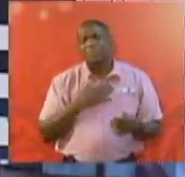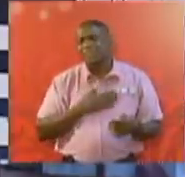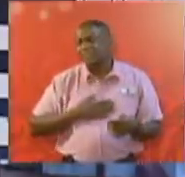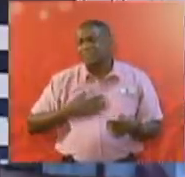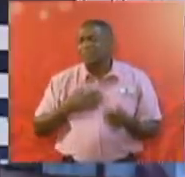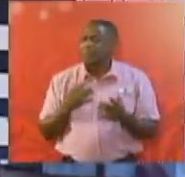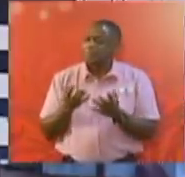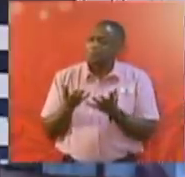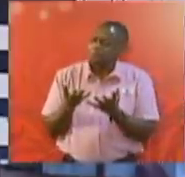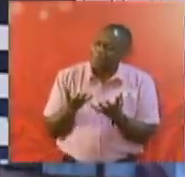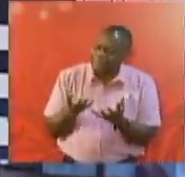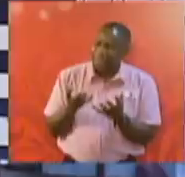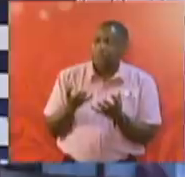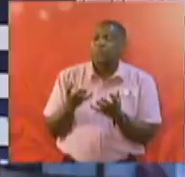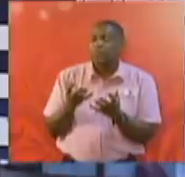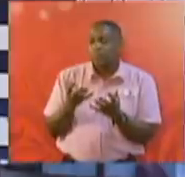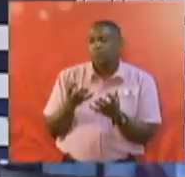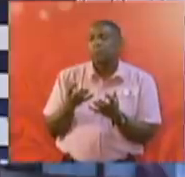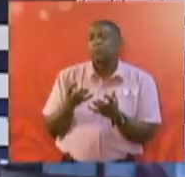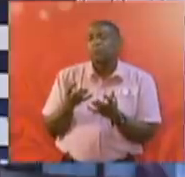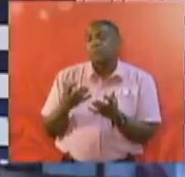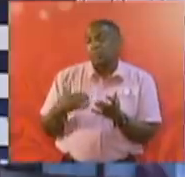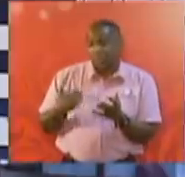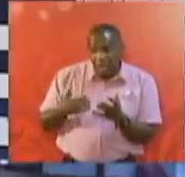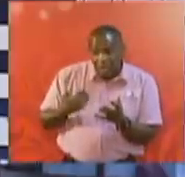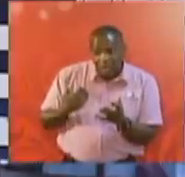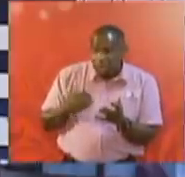we have learned as well that